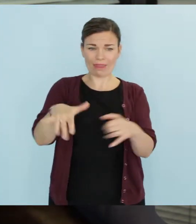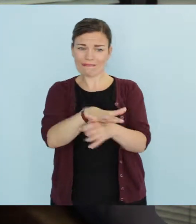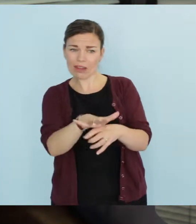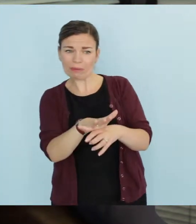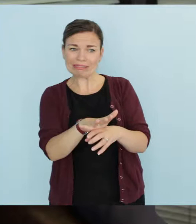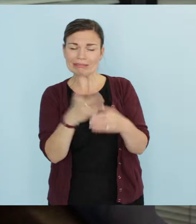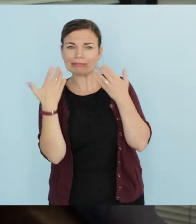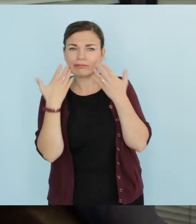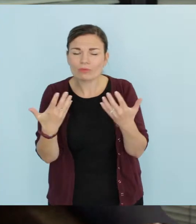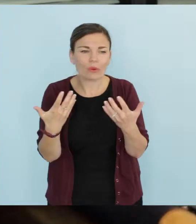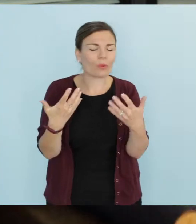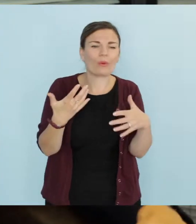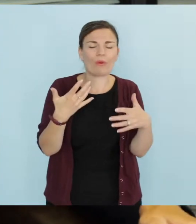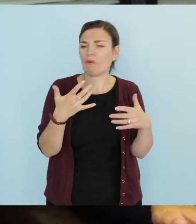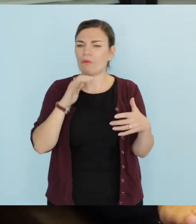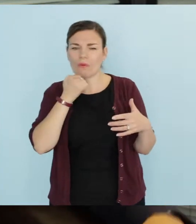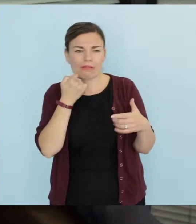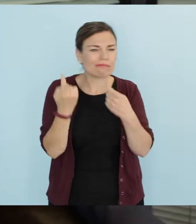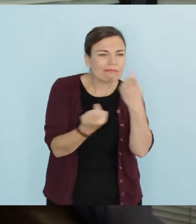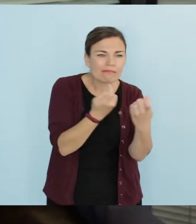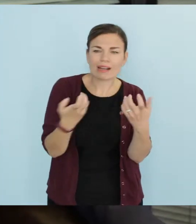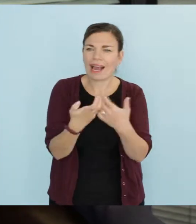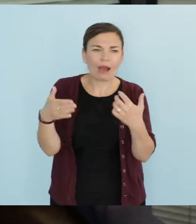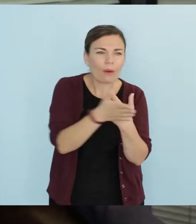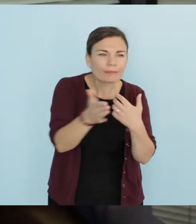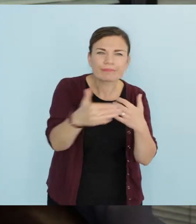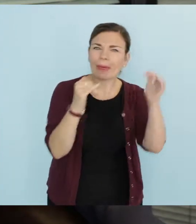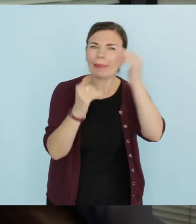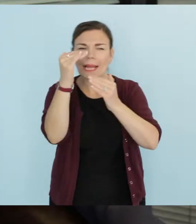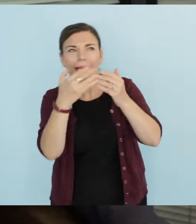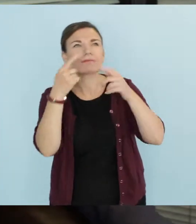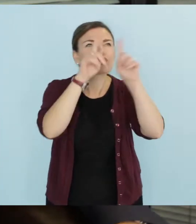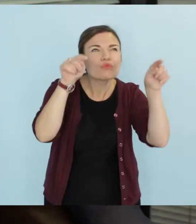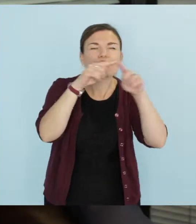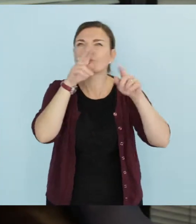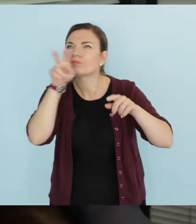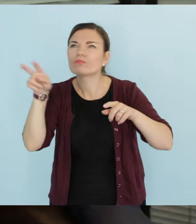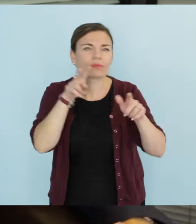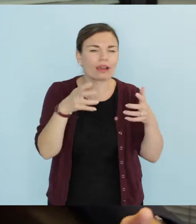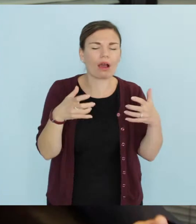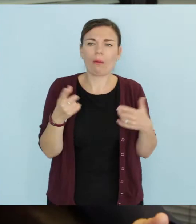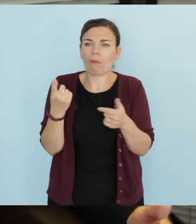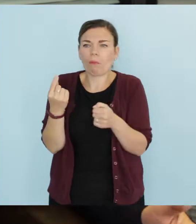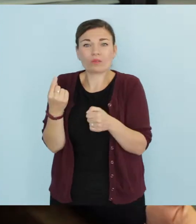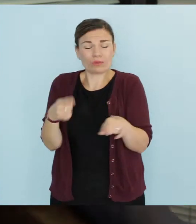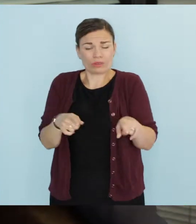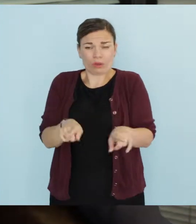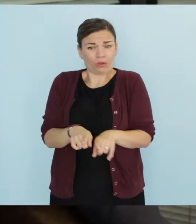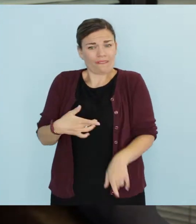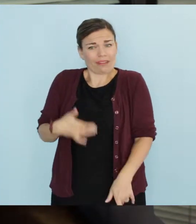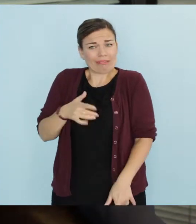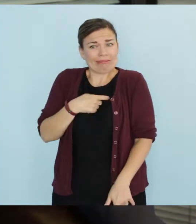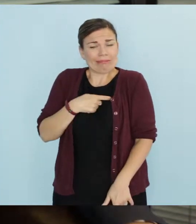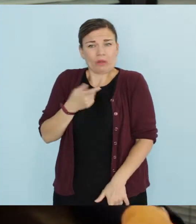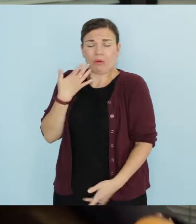don't know how you're going to be able to find your way around that building, as well as being quite traumatised because you're not sure what you're